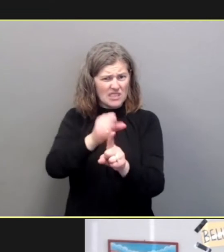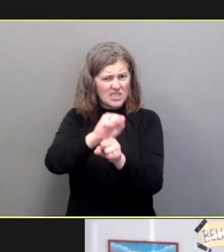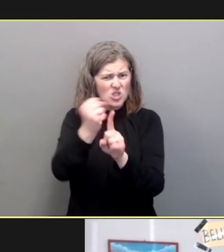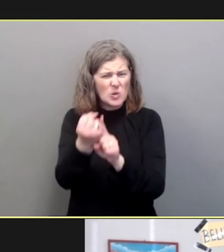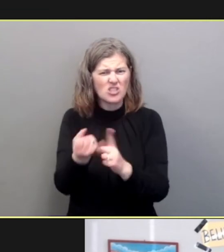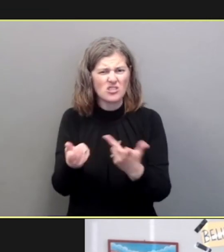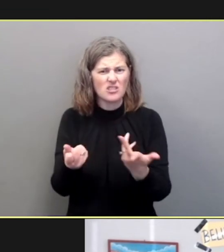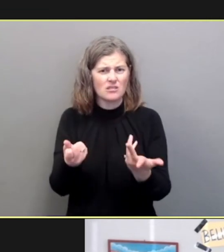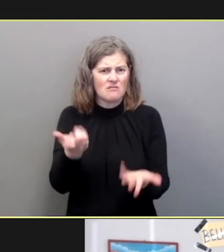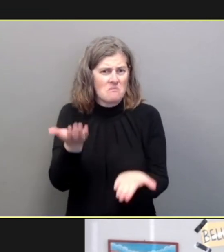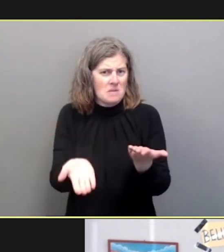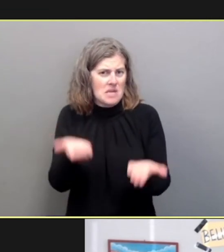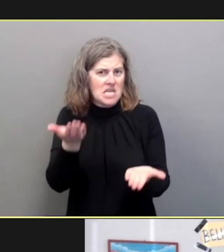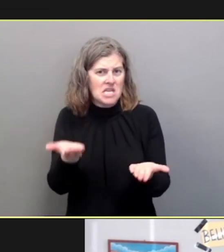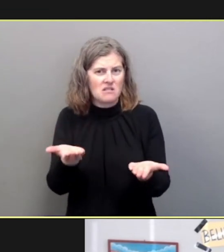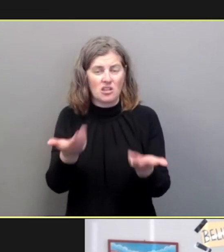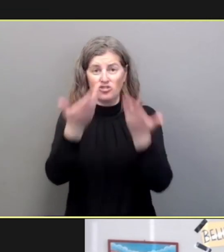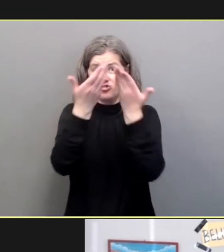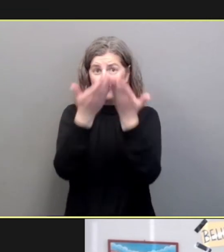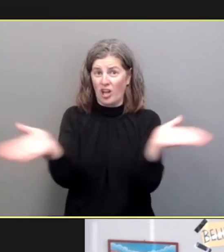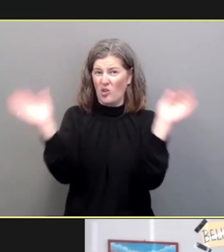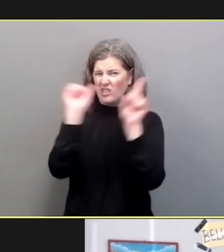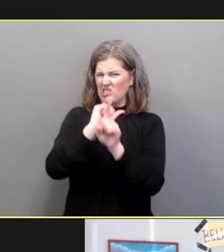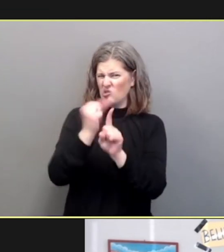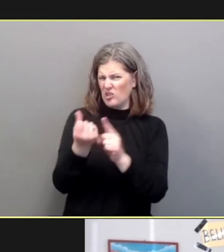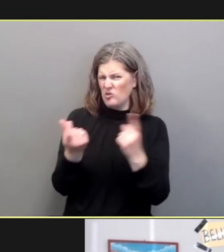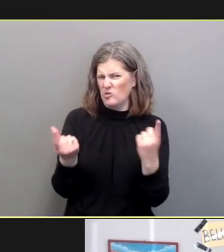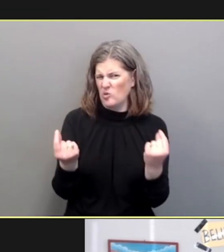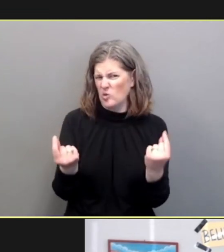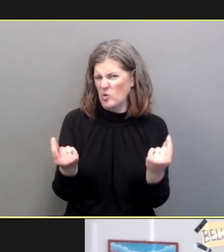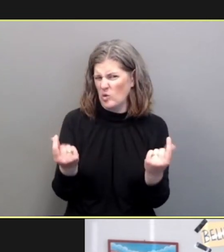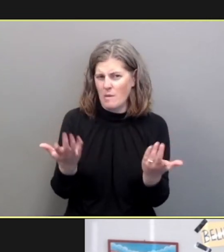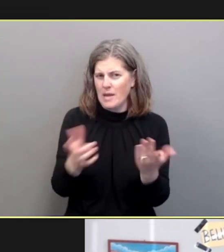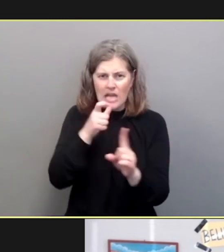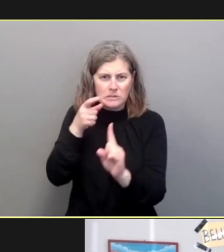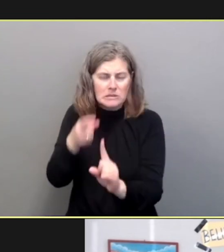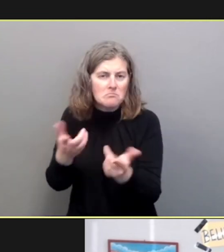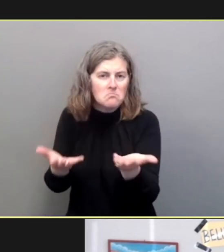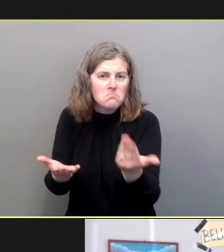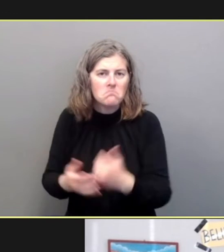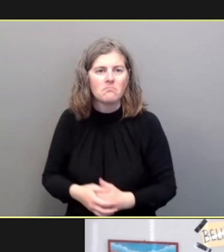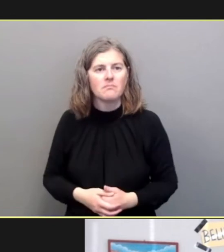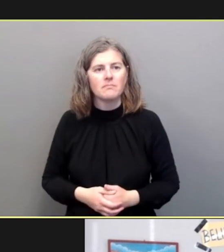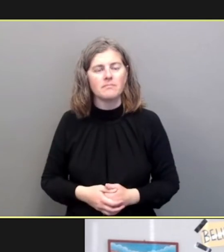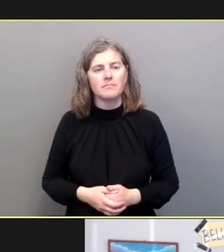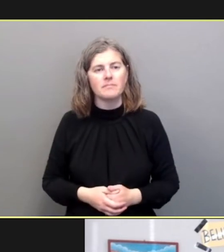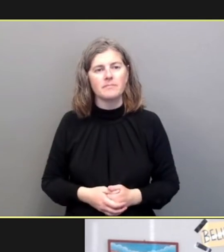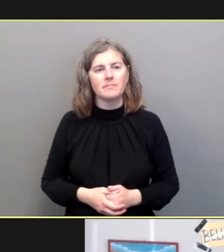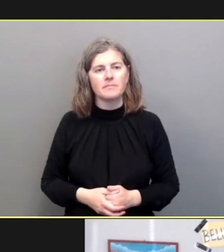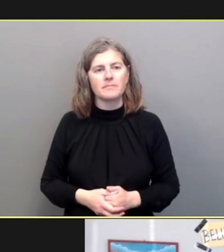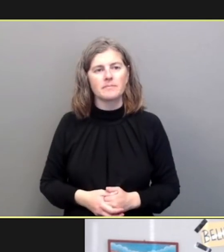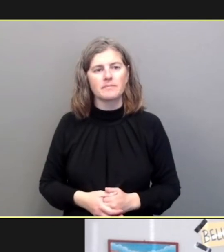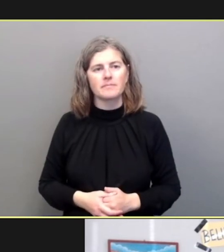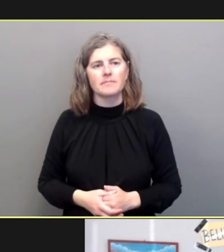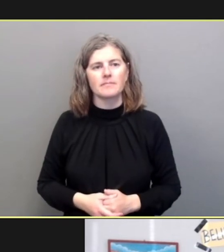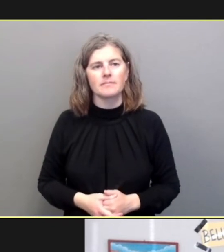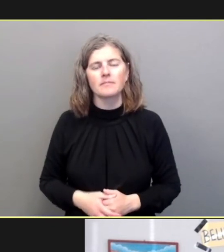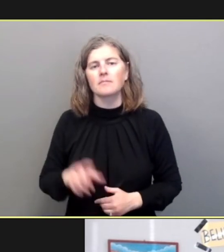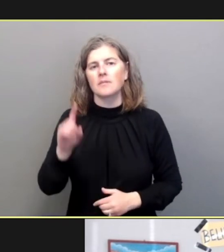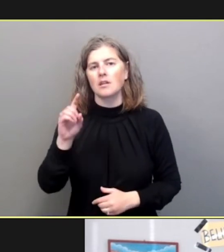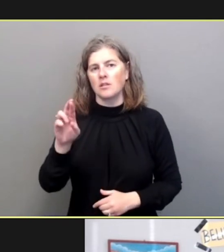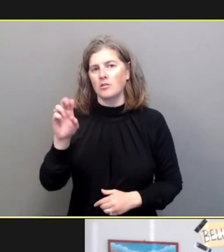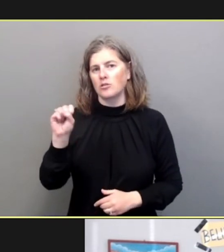as a general situation and maybe specifics as well. But yeah, I'll